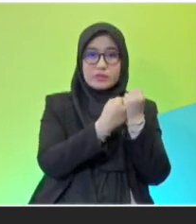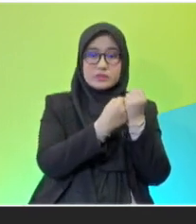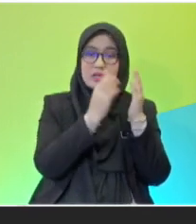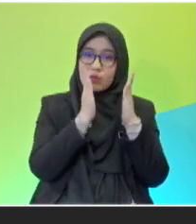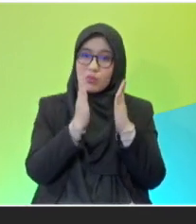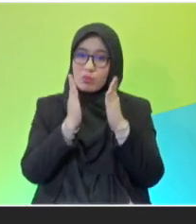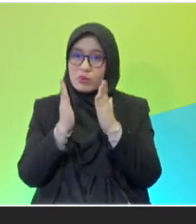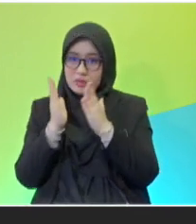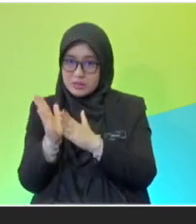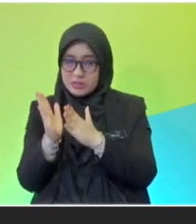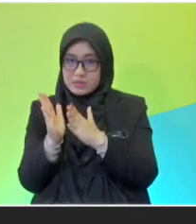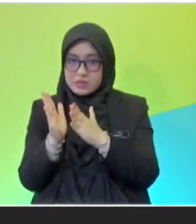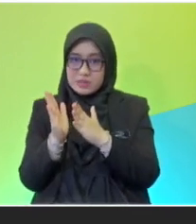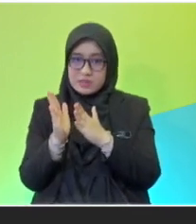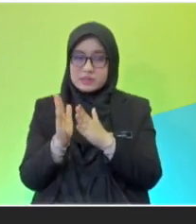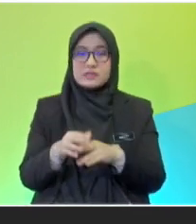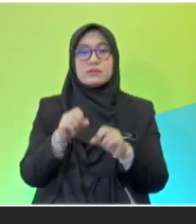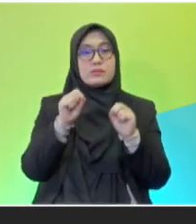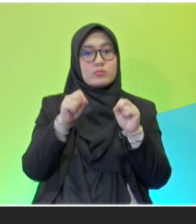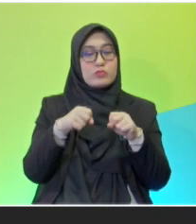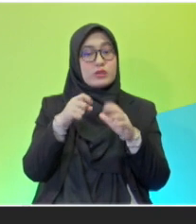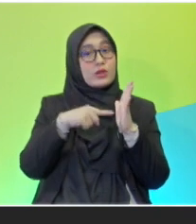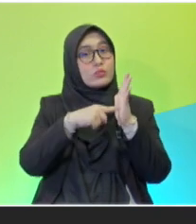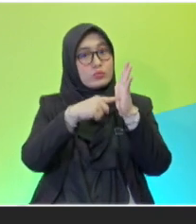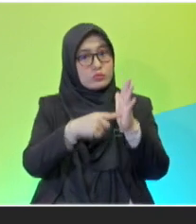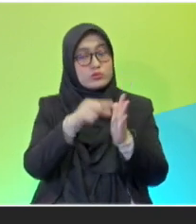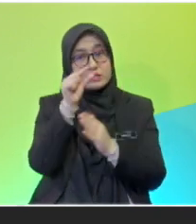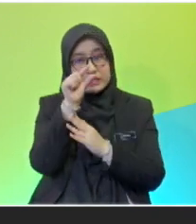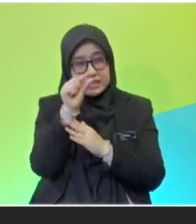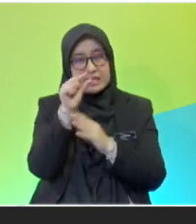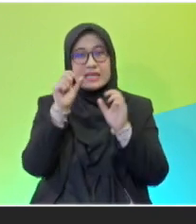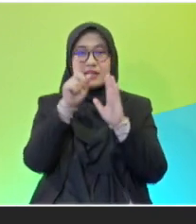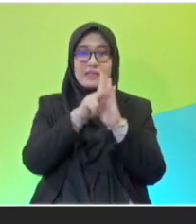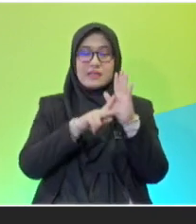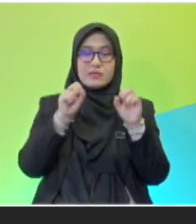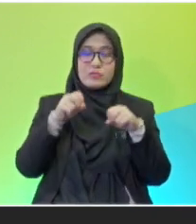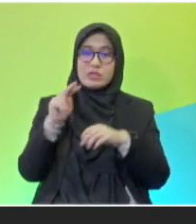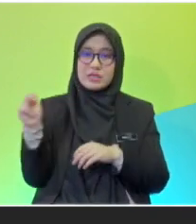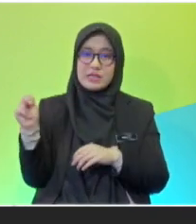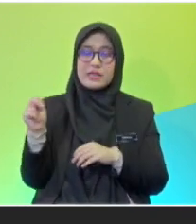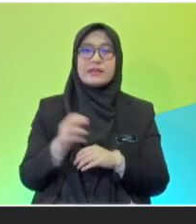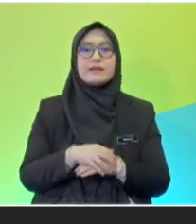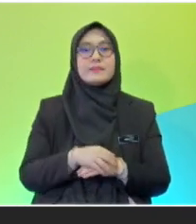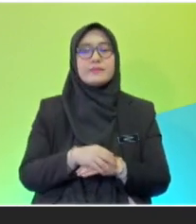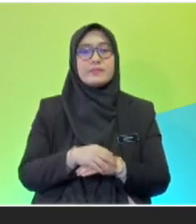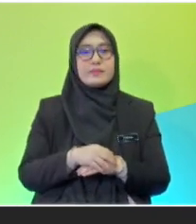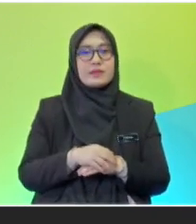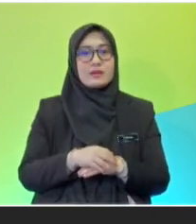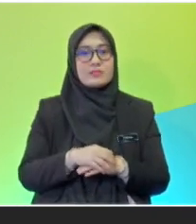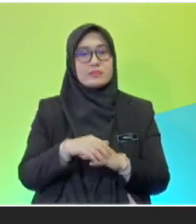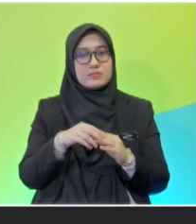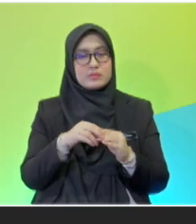organize, display some ability. The difference between 1 and 2 is display minimal